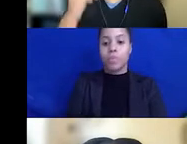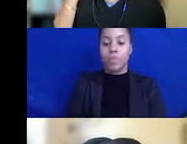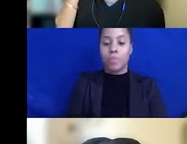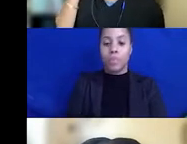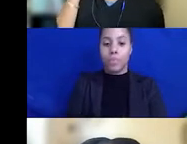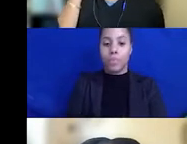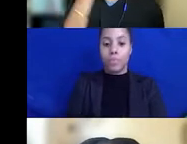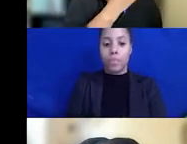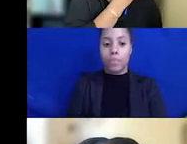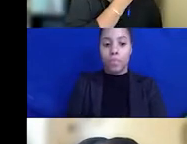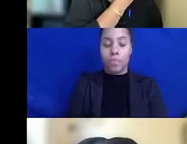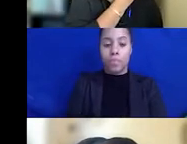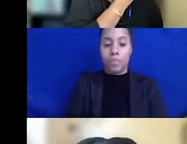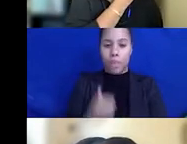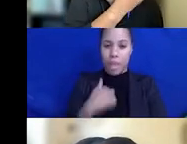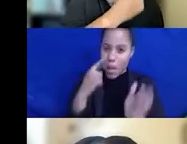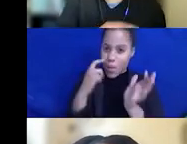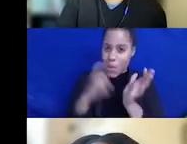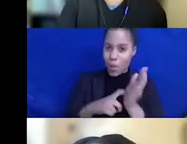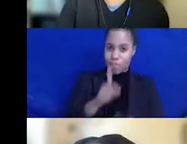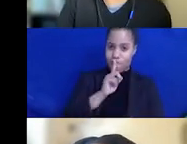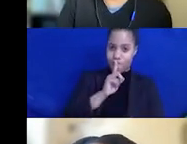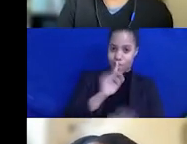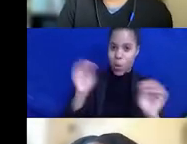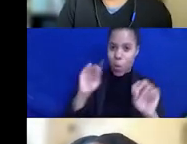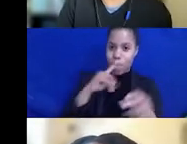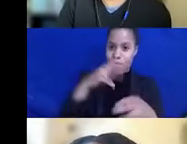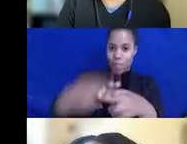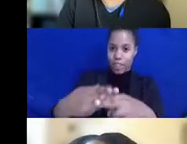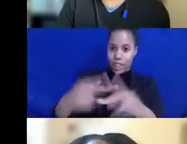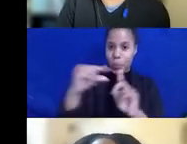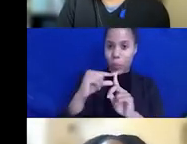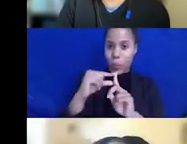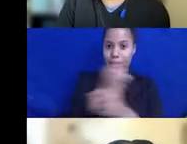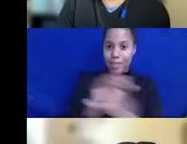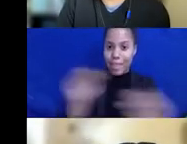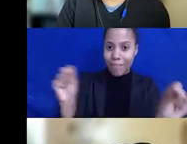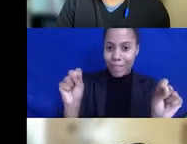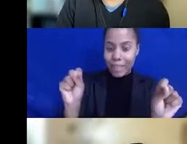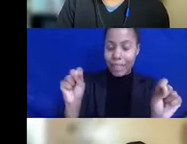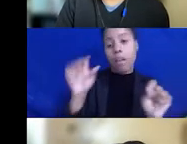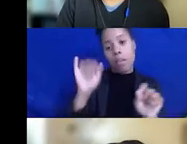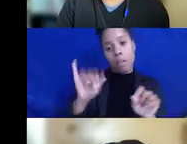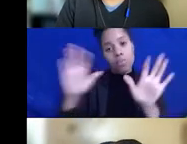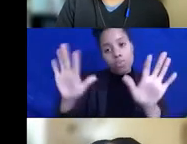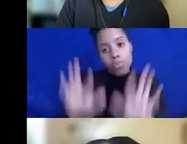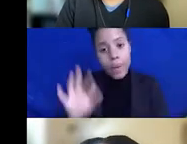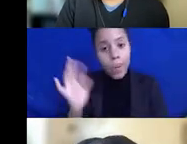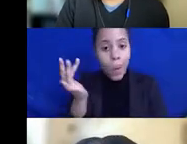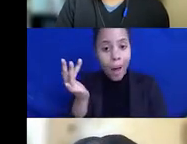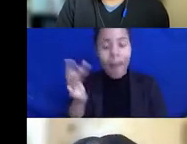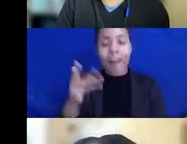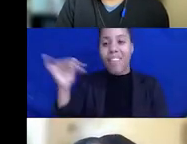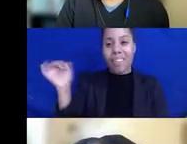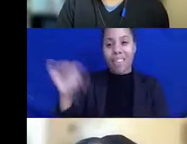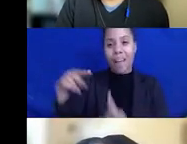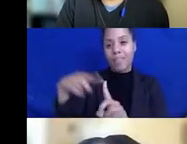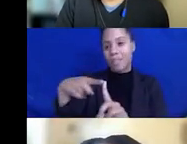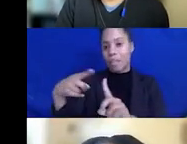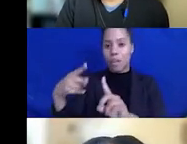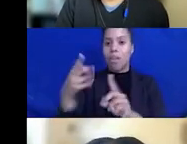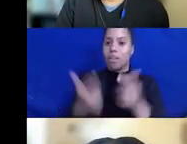Noticing no one has said safety, which is great, because that is the a dominant narrative